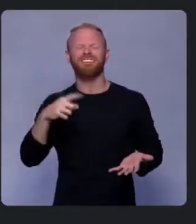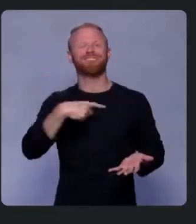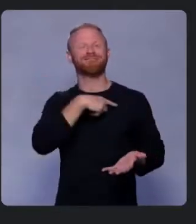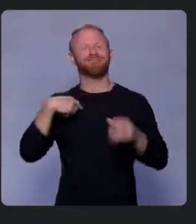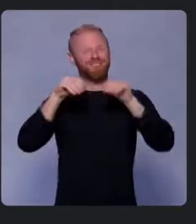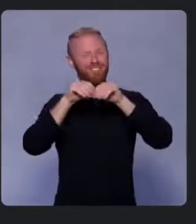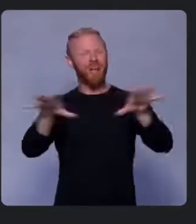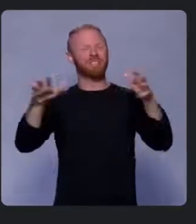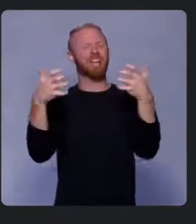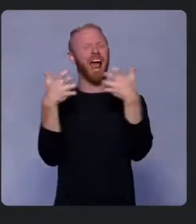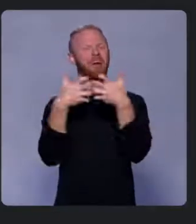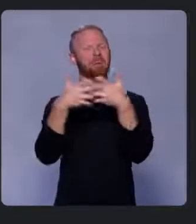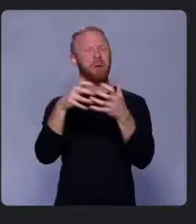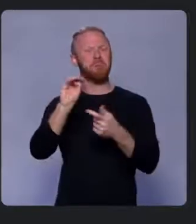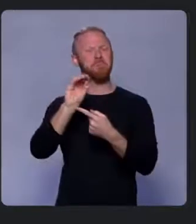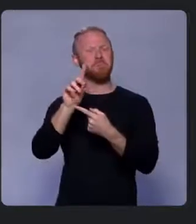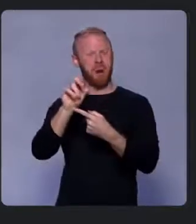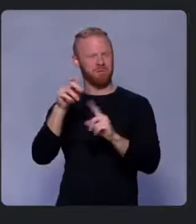in Google Meet.